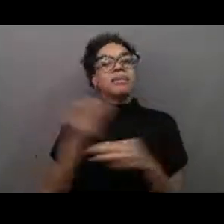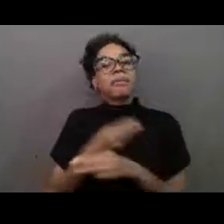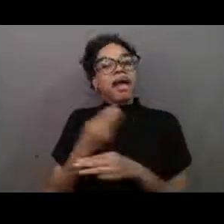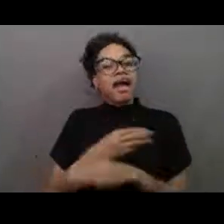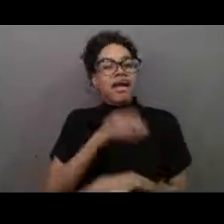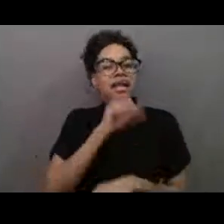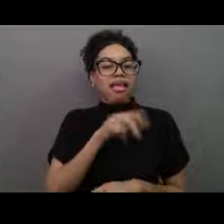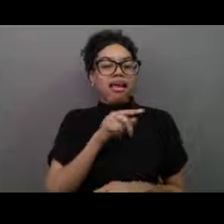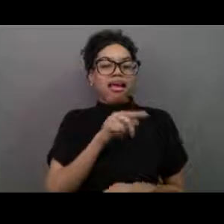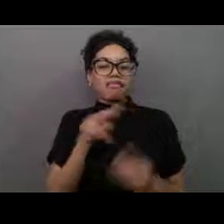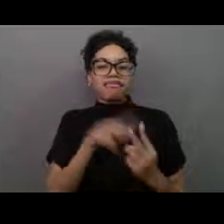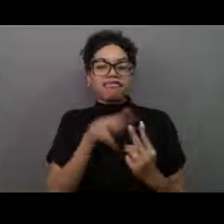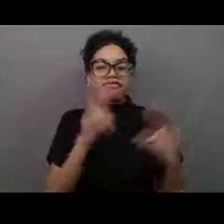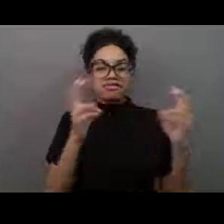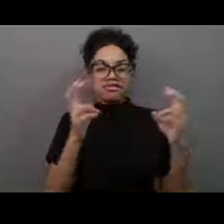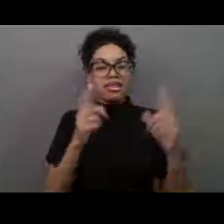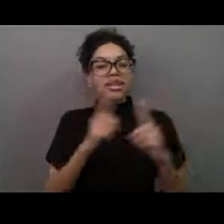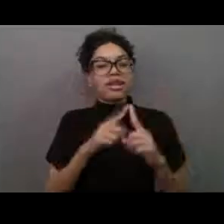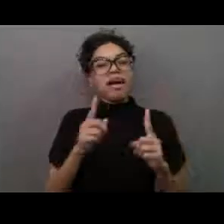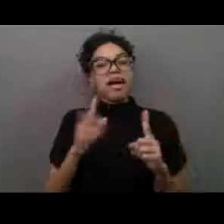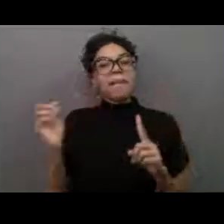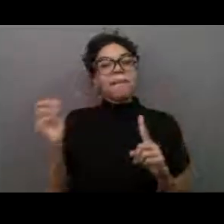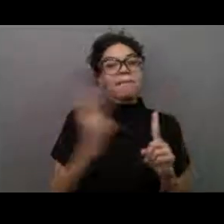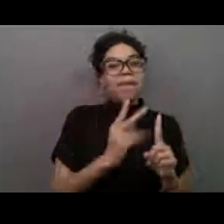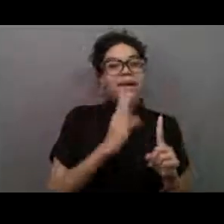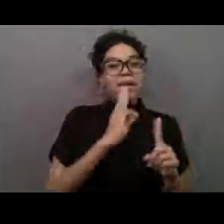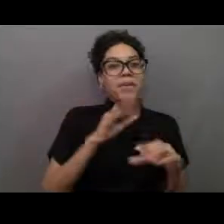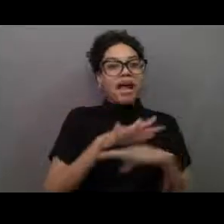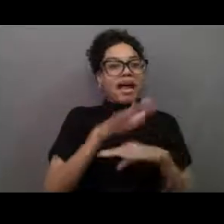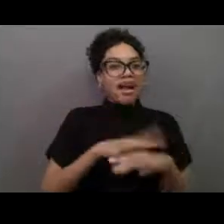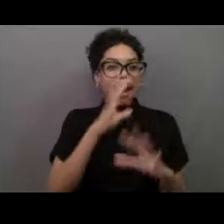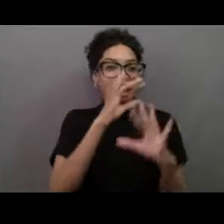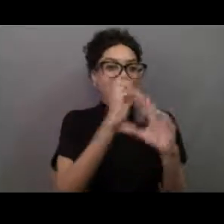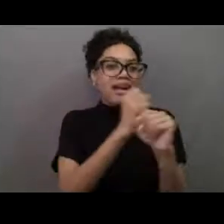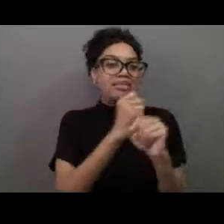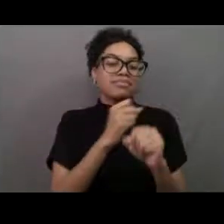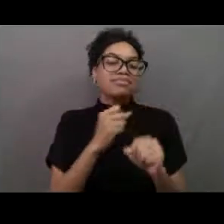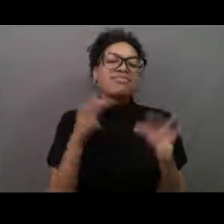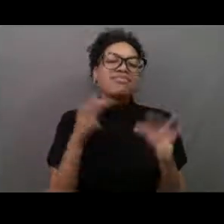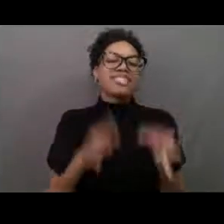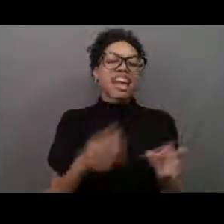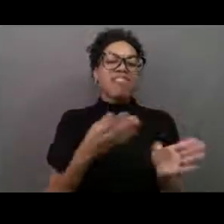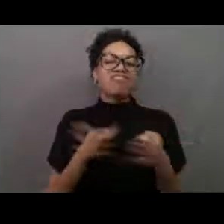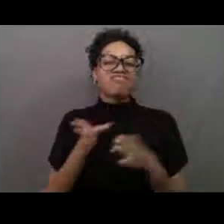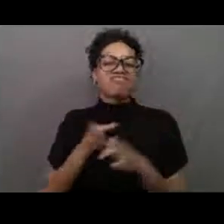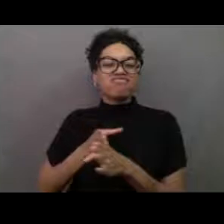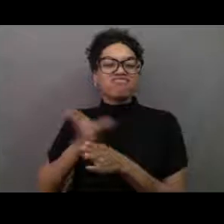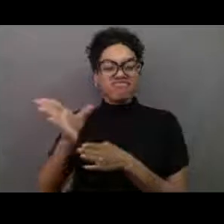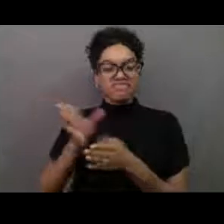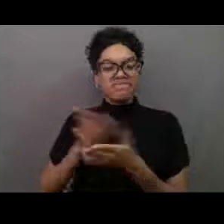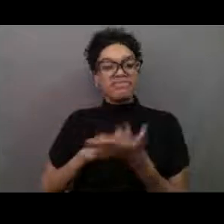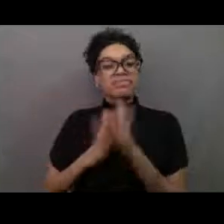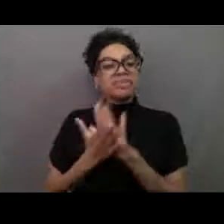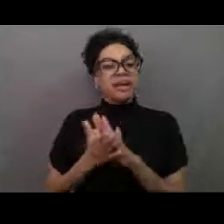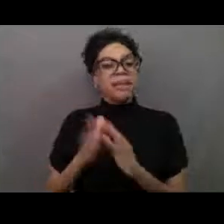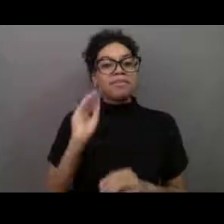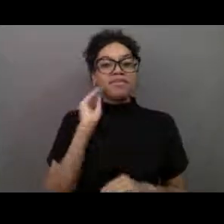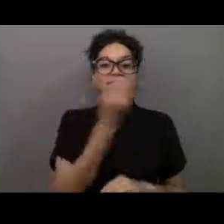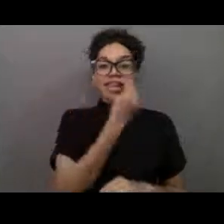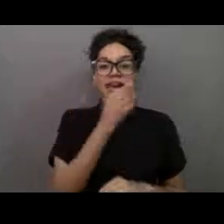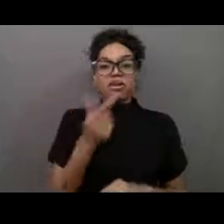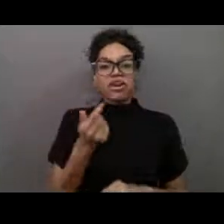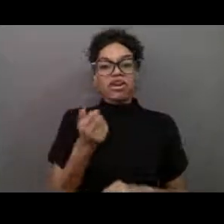could turn my passion into a job. And so now my job is as an education and outreach specialist with Flower Garden Banks National Marine